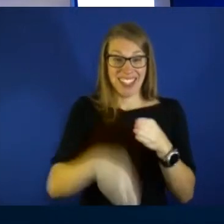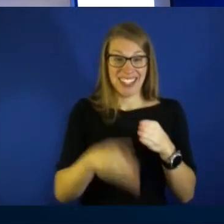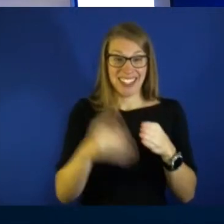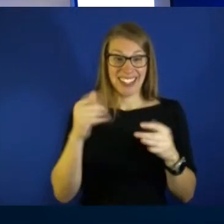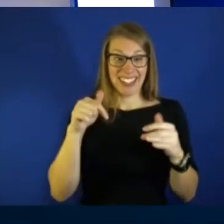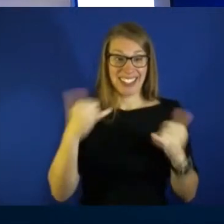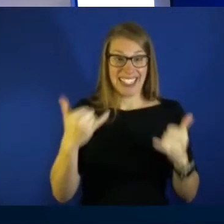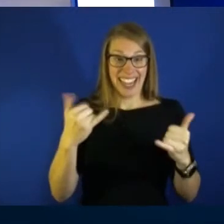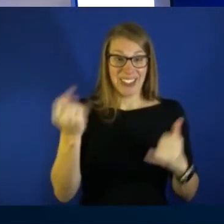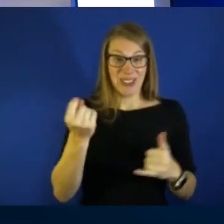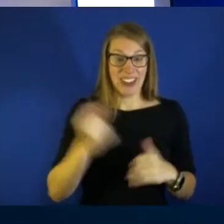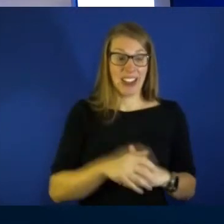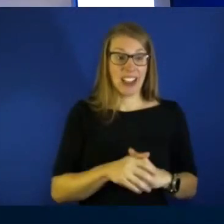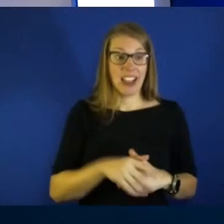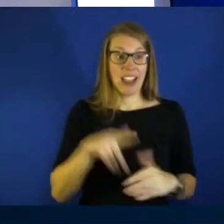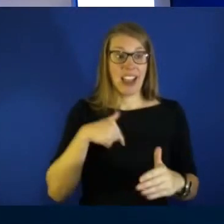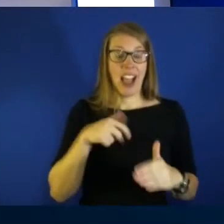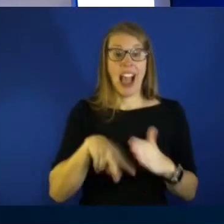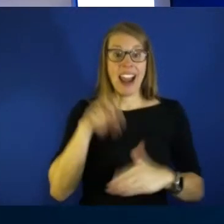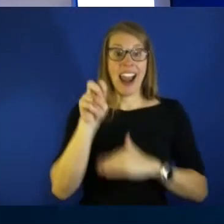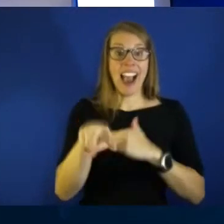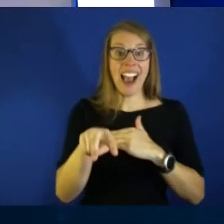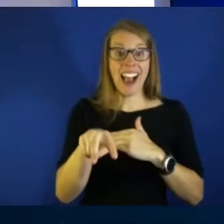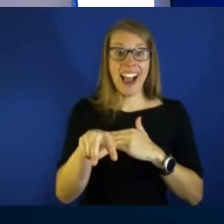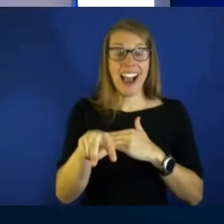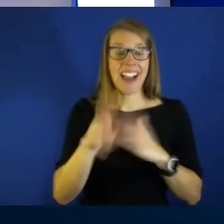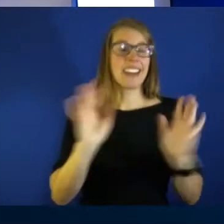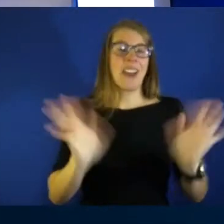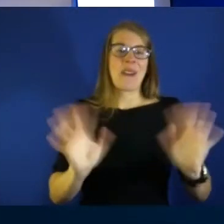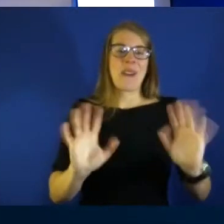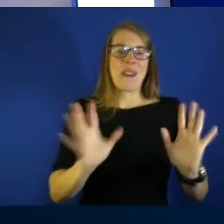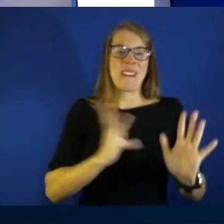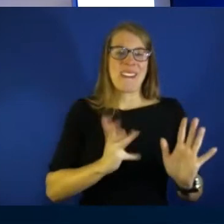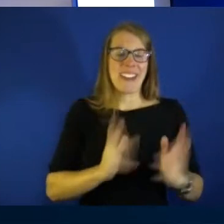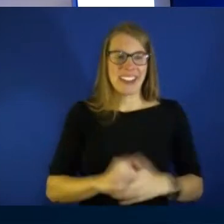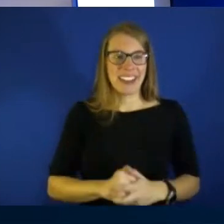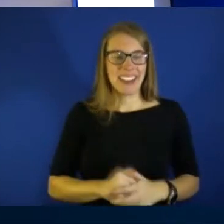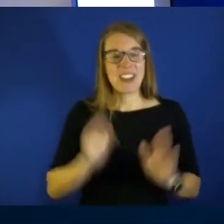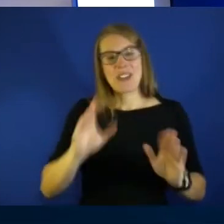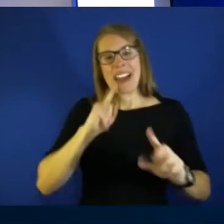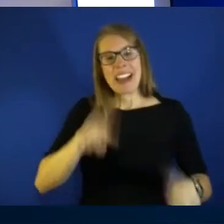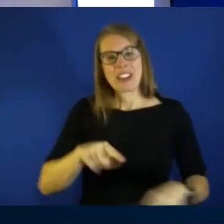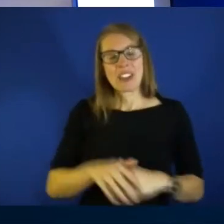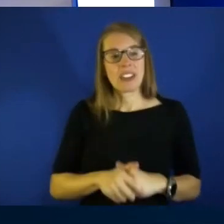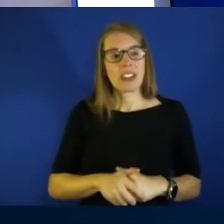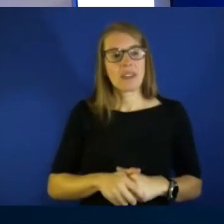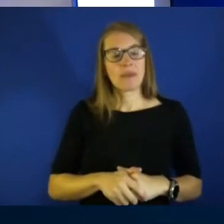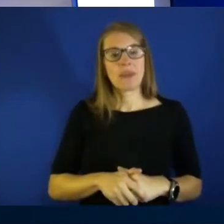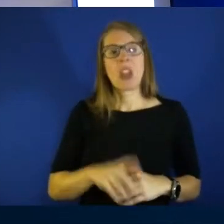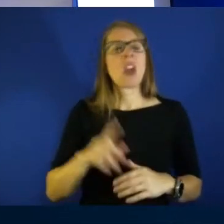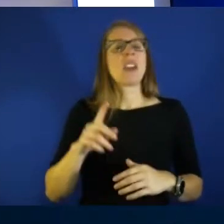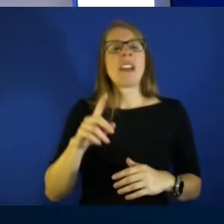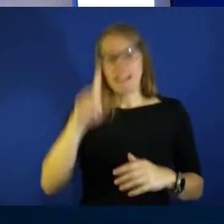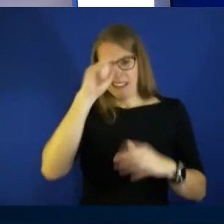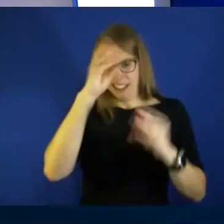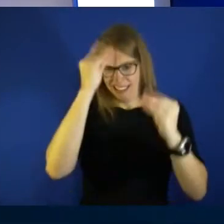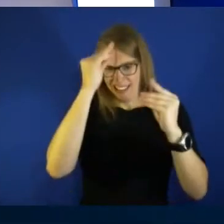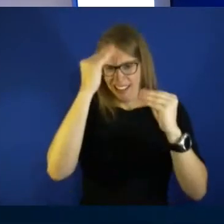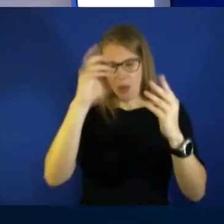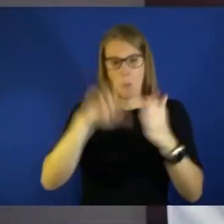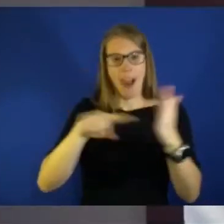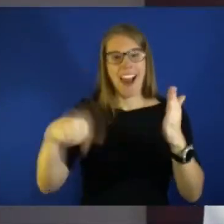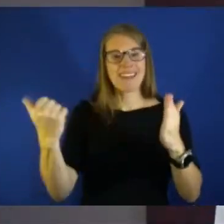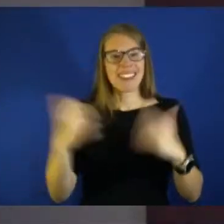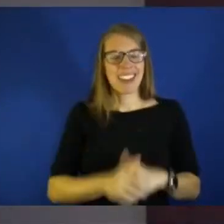I jumped in line a little. No. You had a great answer, but what else is on your mind, Dr. Bahr? What else is on my mind?